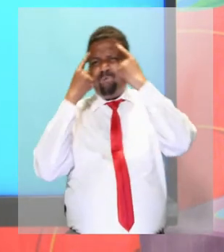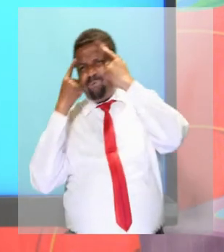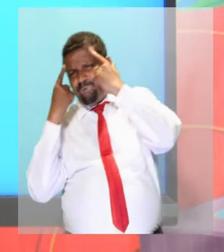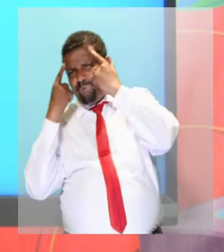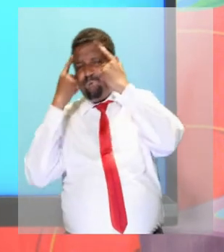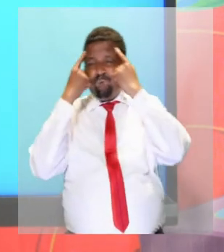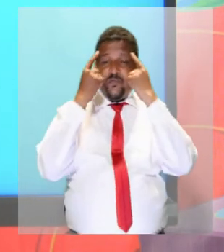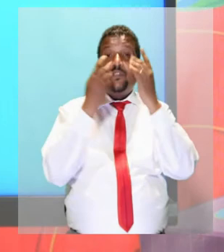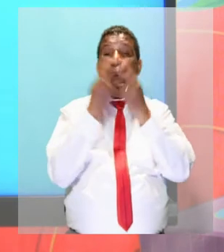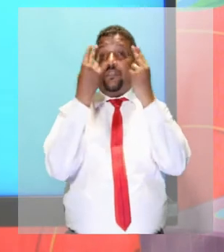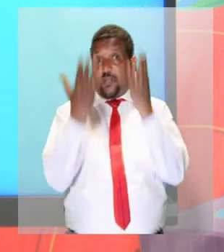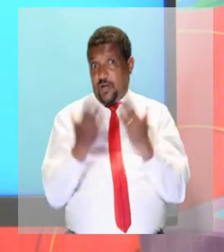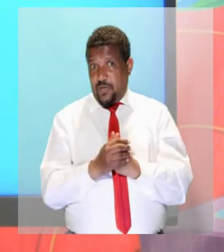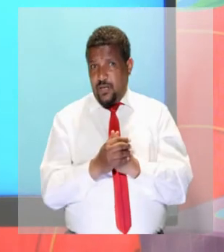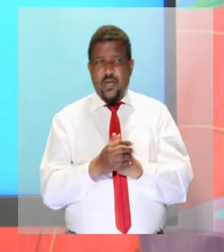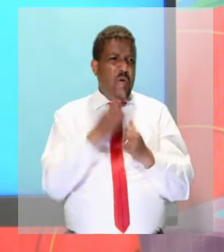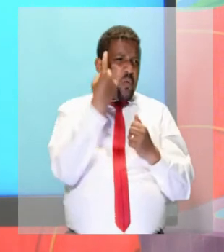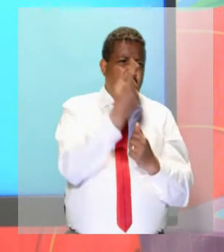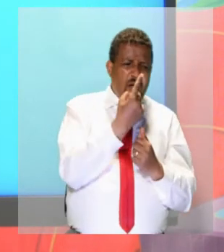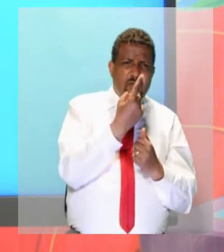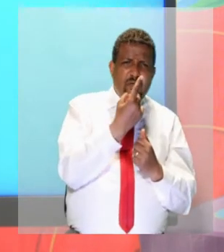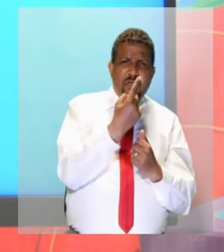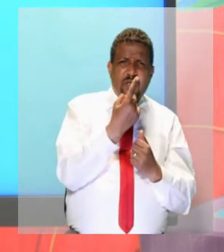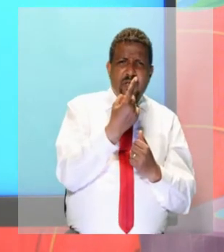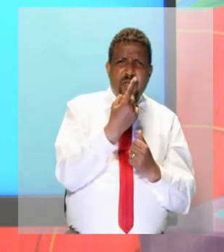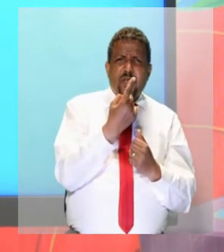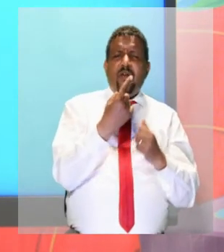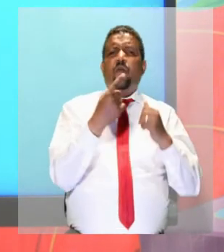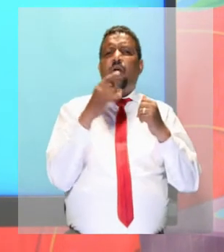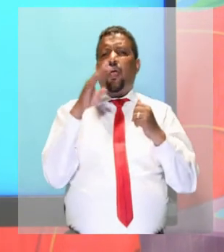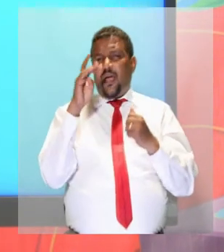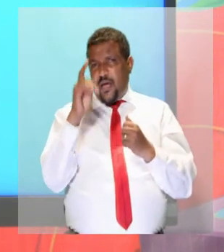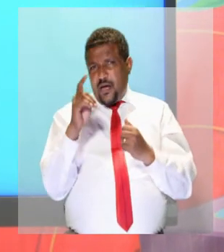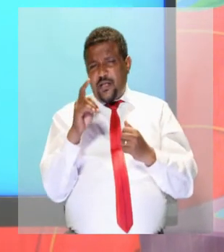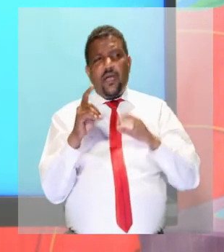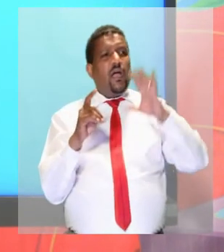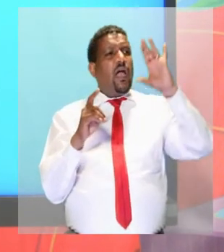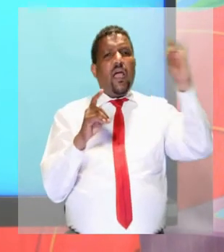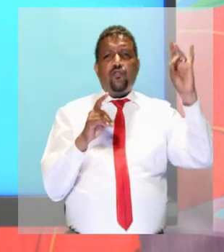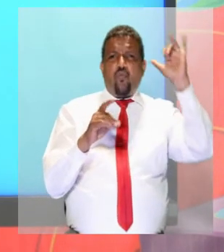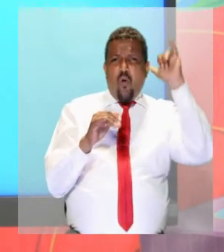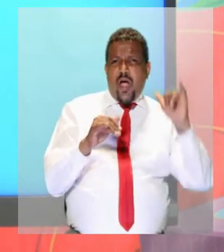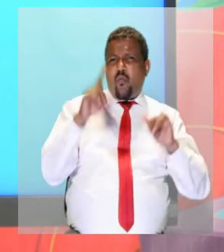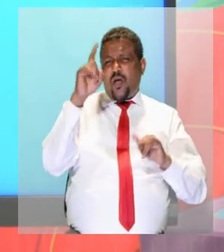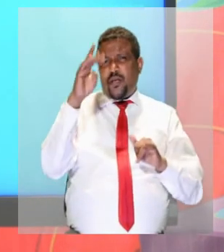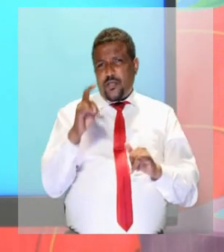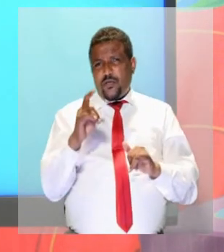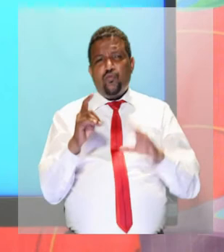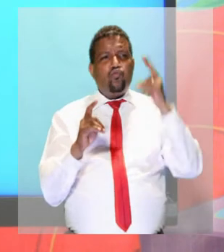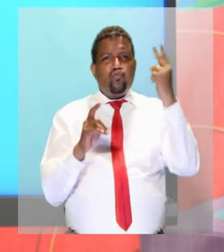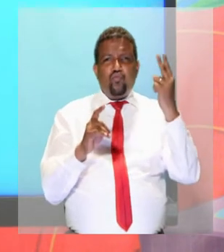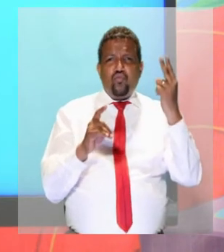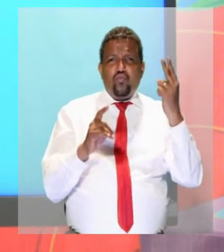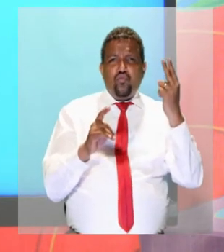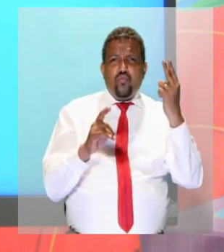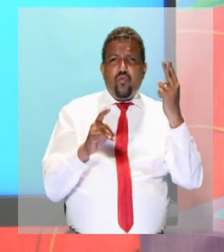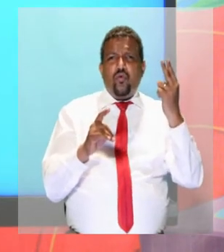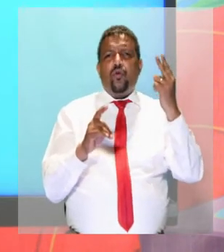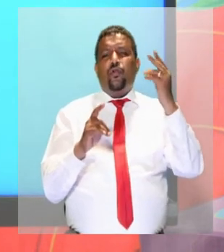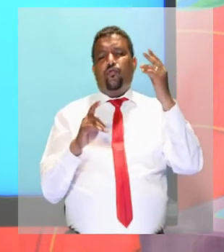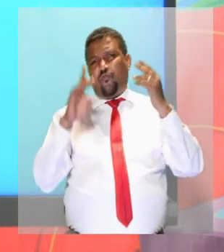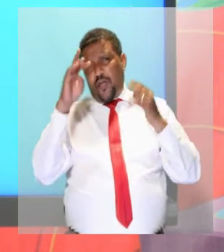consume 1 unit of X and 8 units of Y? Or 2 units of X and 5 units of Y. No,